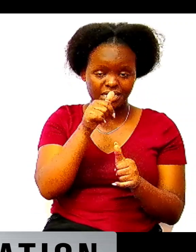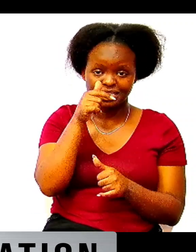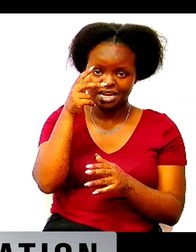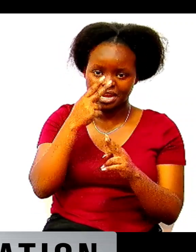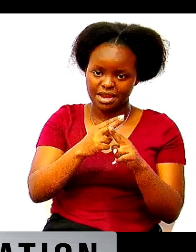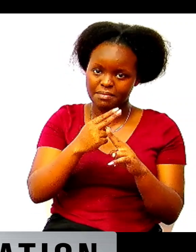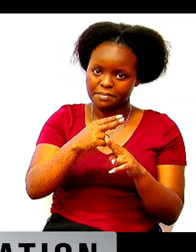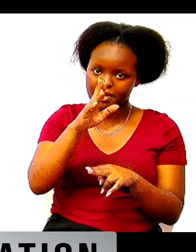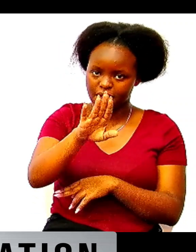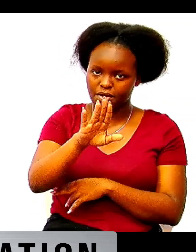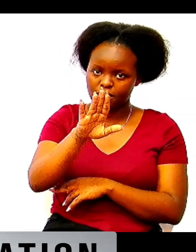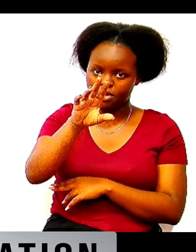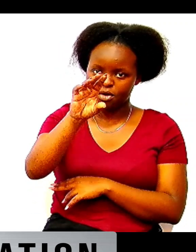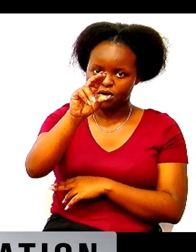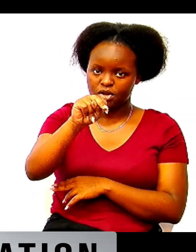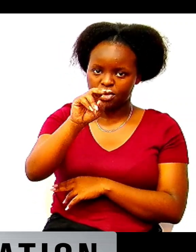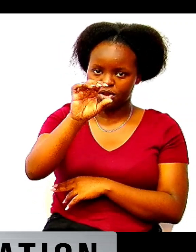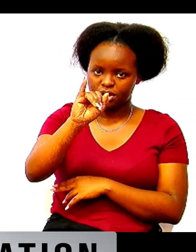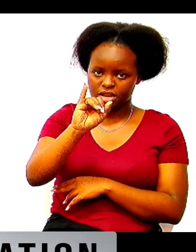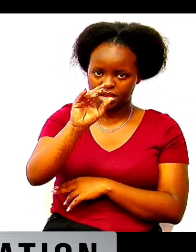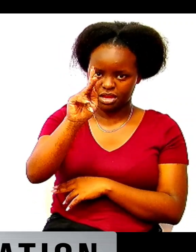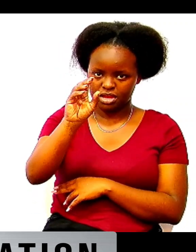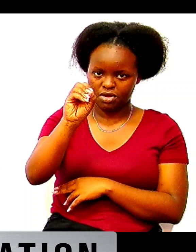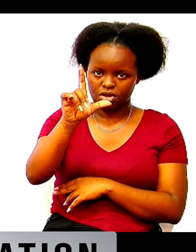way. Yes. Nicholas Oyo,